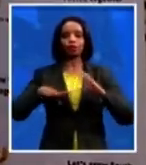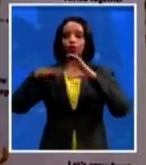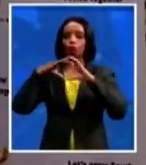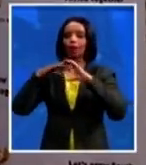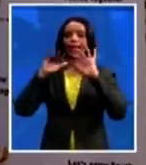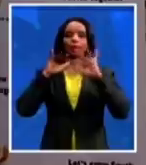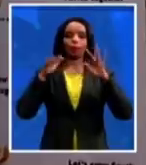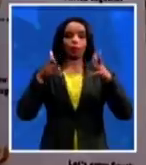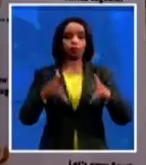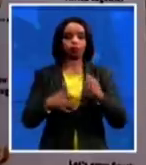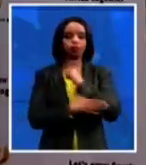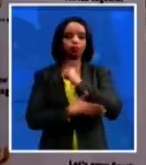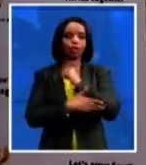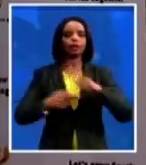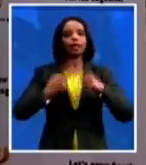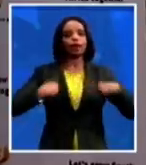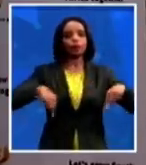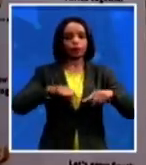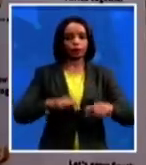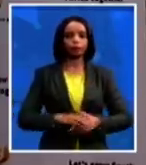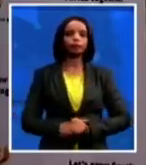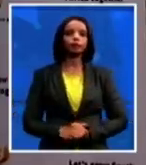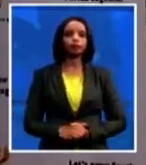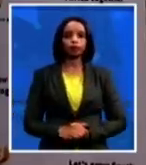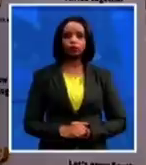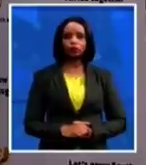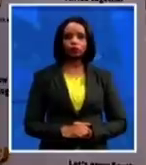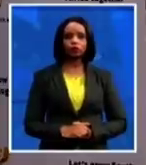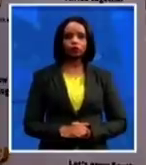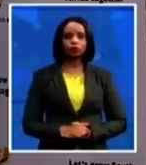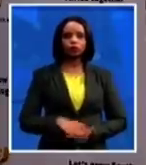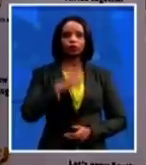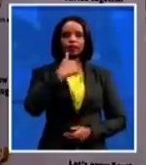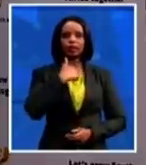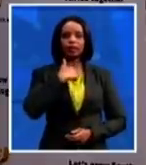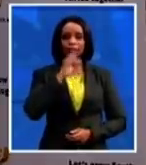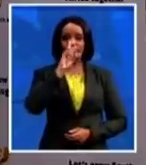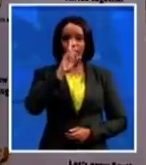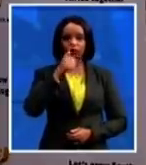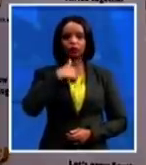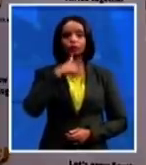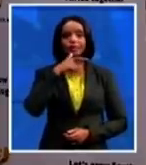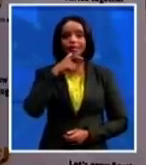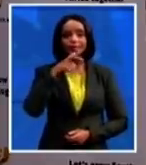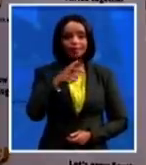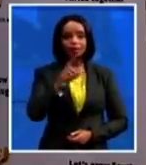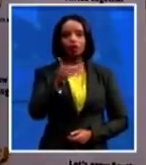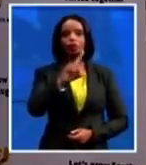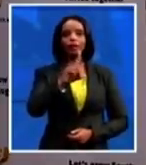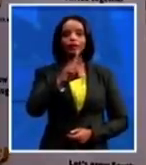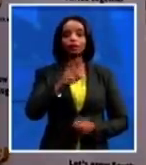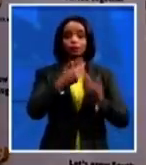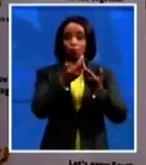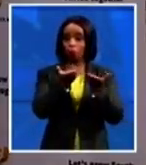Lest I forget, I must first say I wish you a happy Christmas and a wonderful New